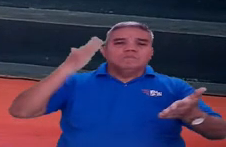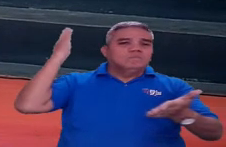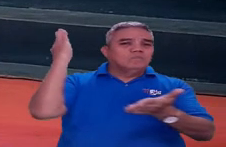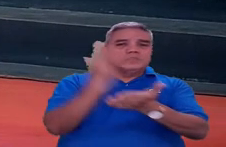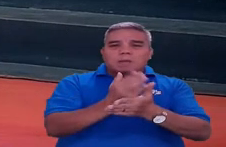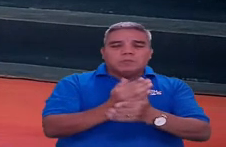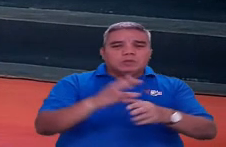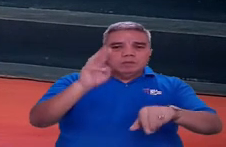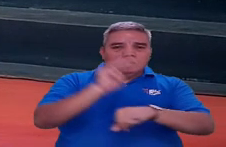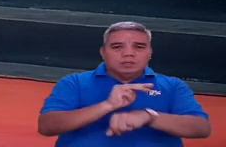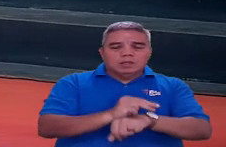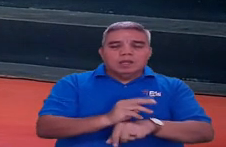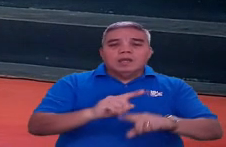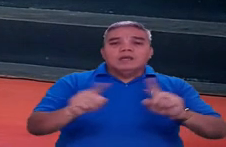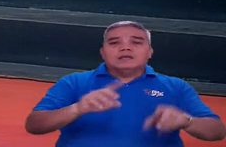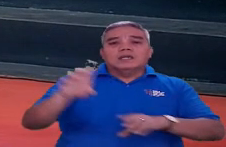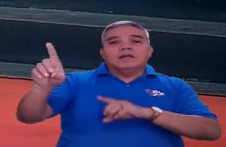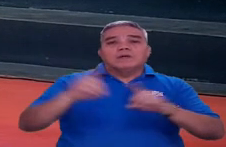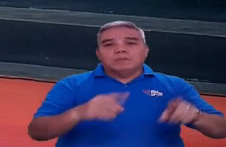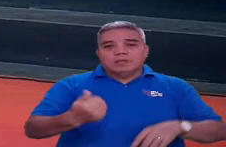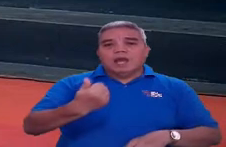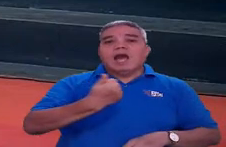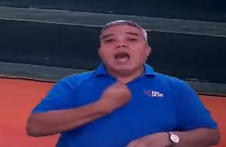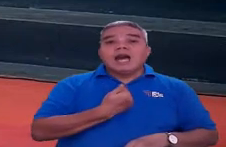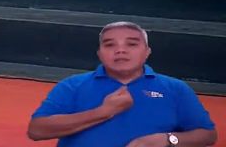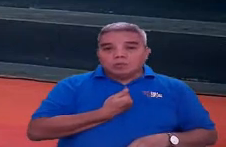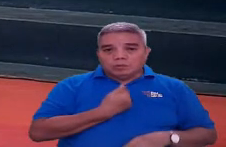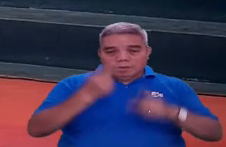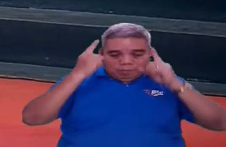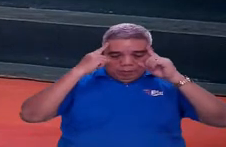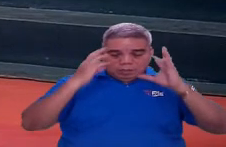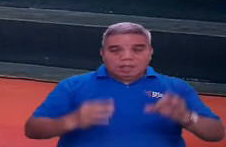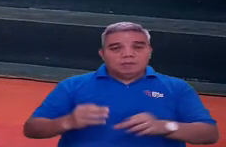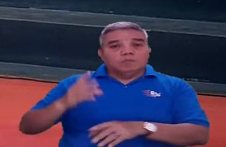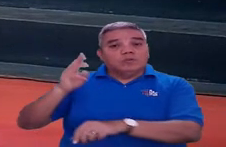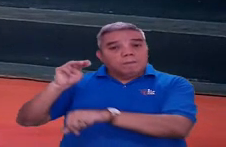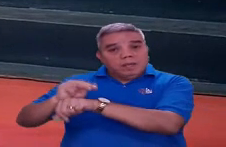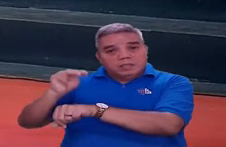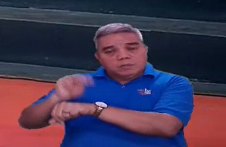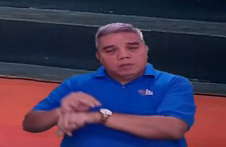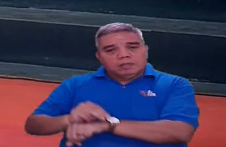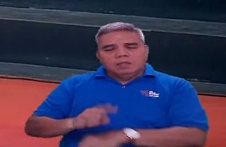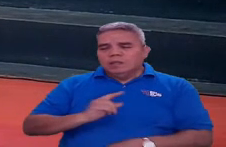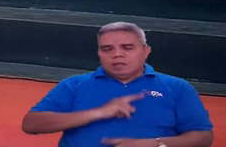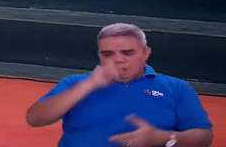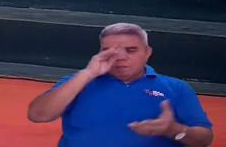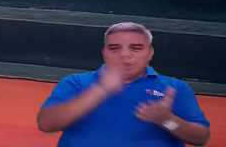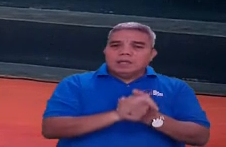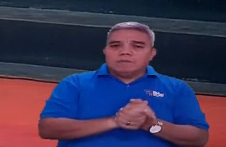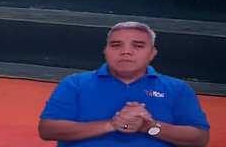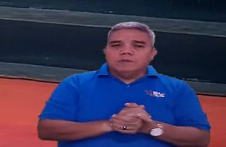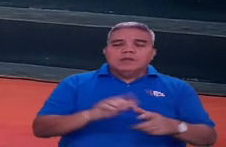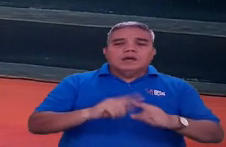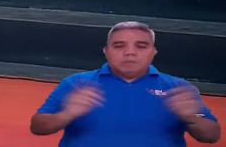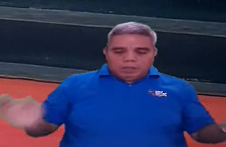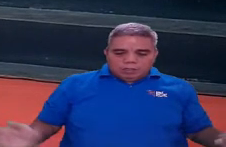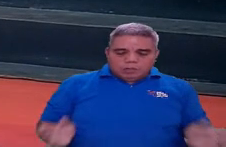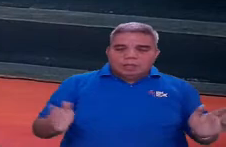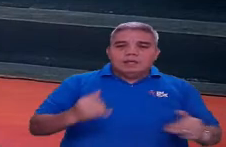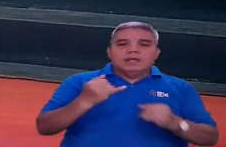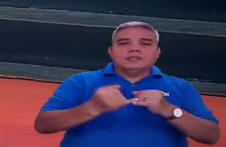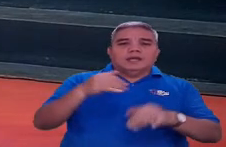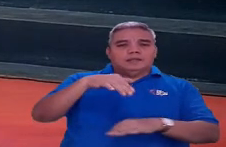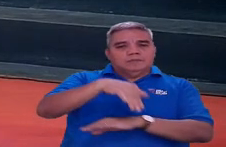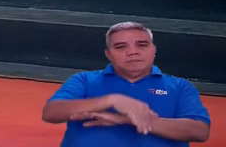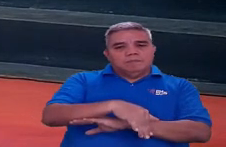Dios, kaning maghimot nag-atong diskarte sa ministry. And I believe, as we have been challenged last